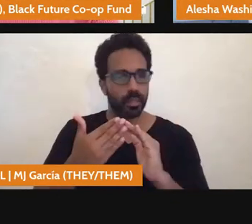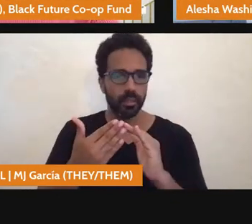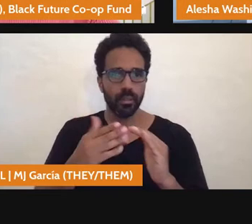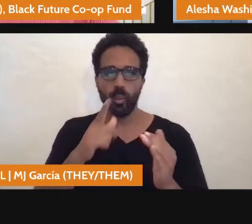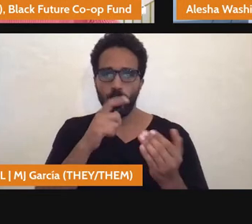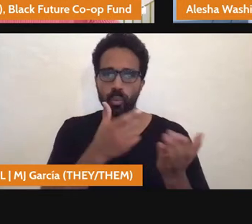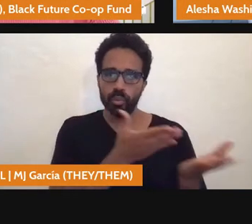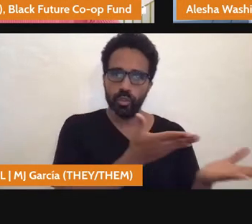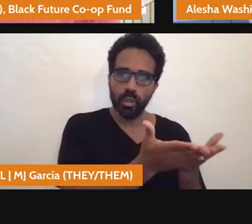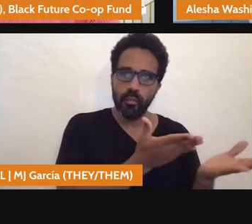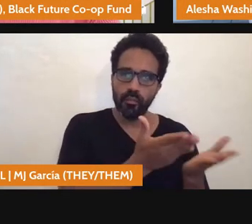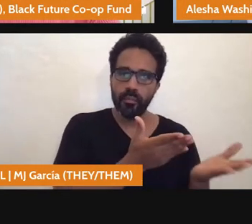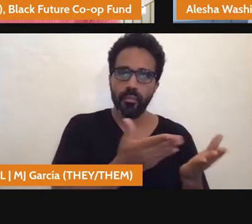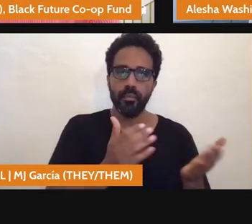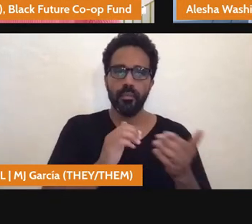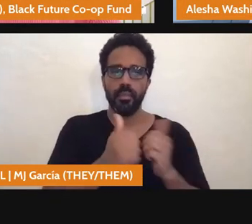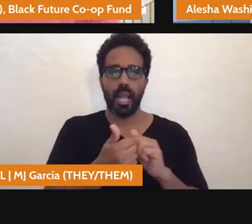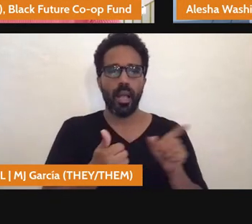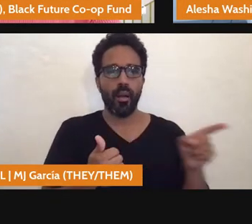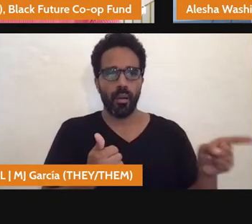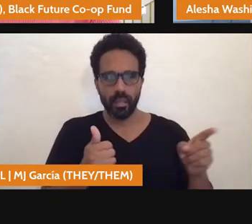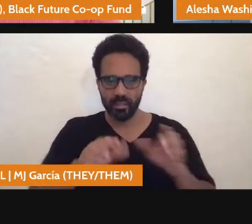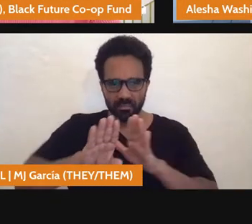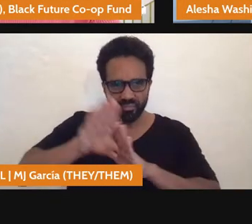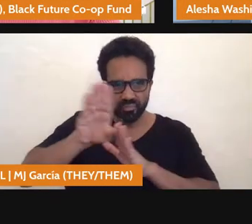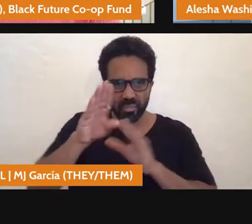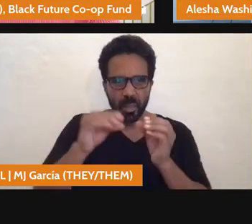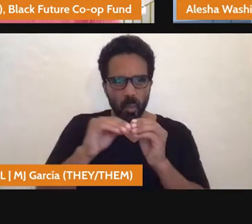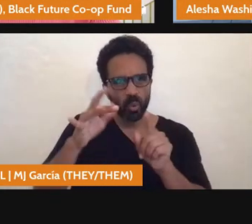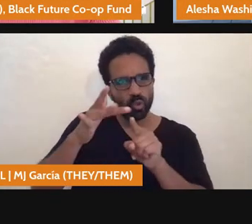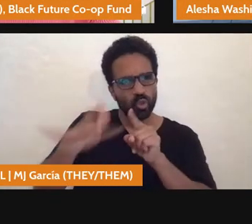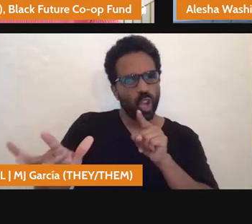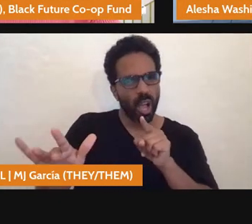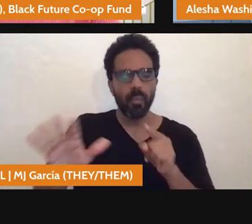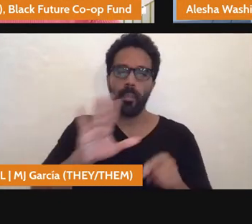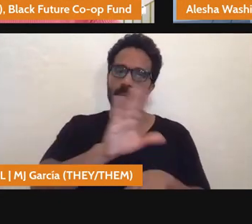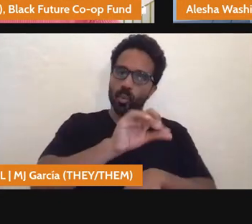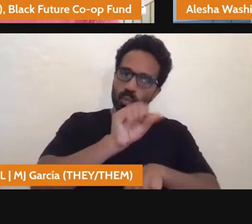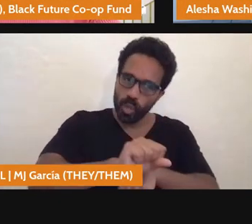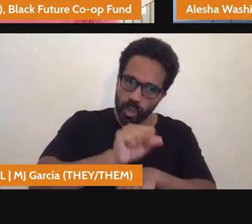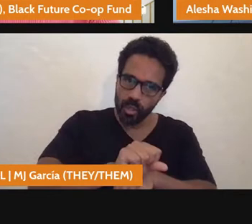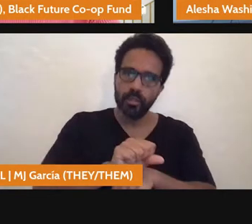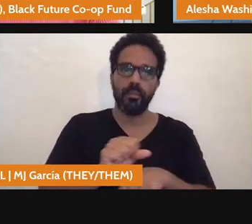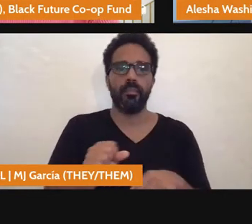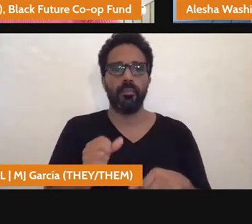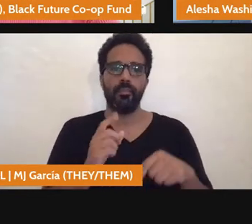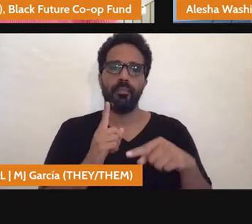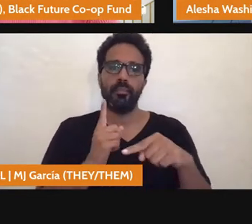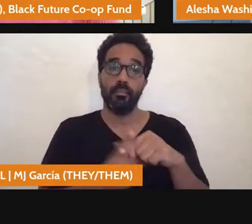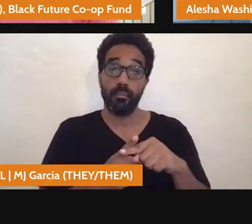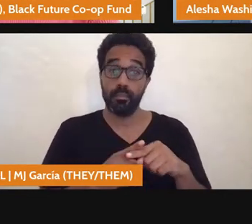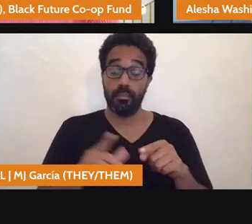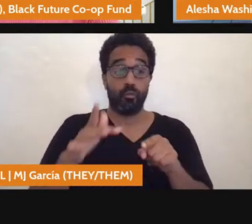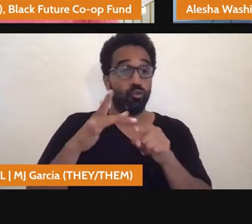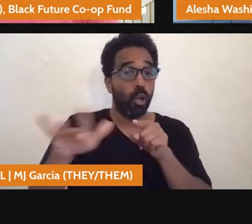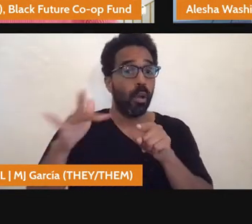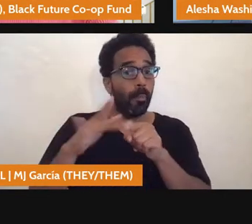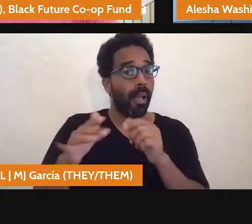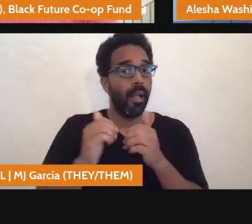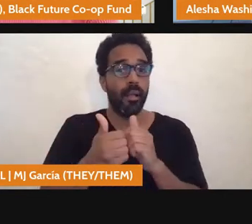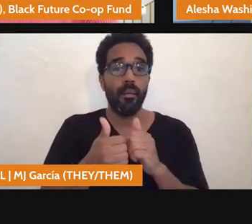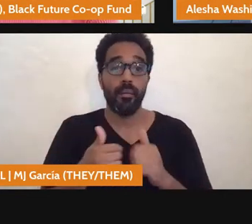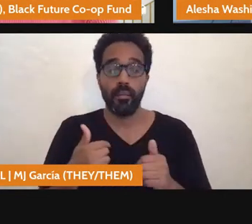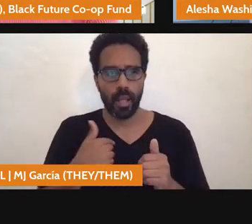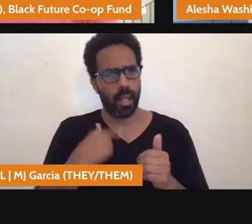getting sharper and not just like the work itself? Because I find in most experiences, I've worked with community leaders